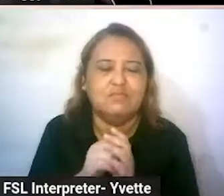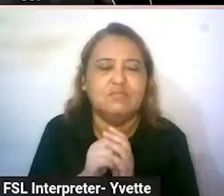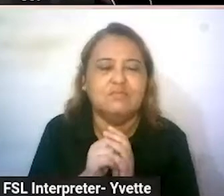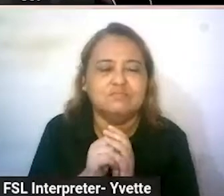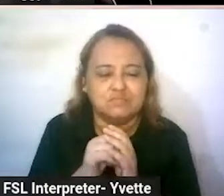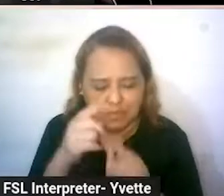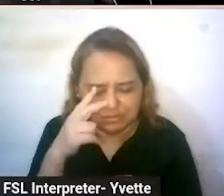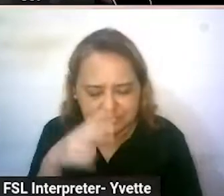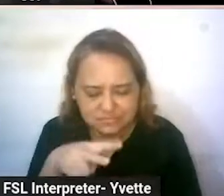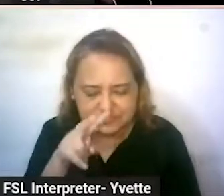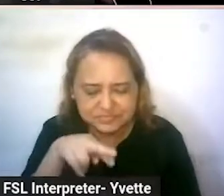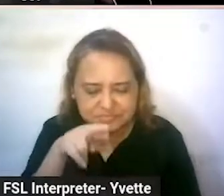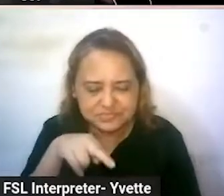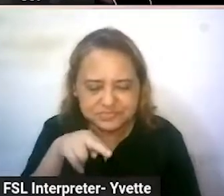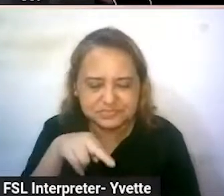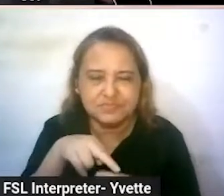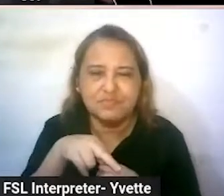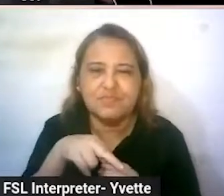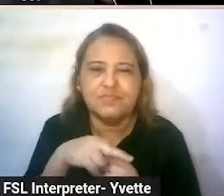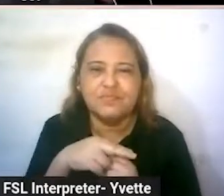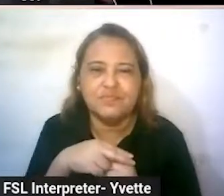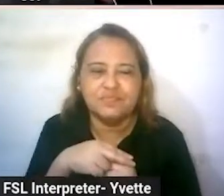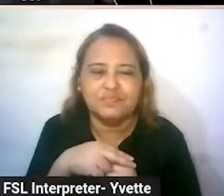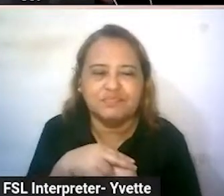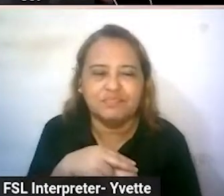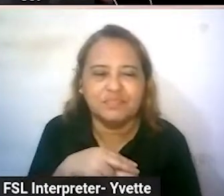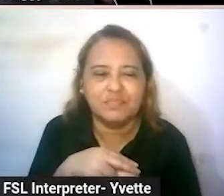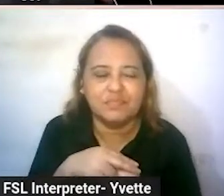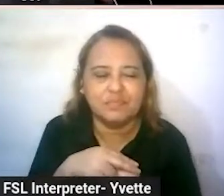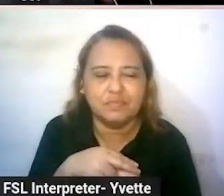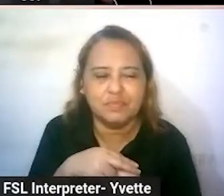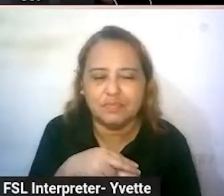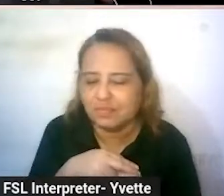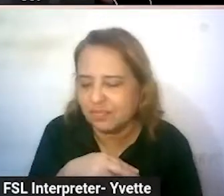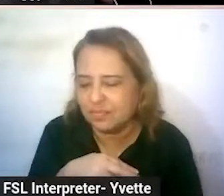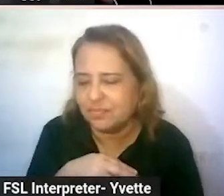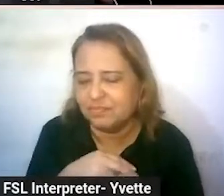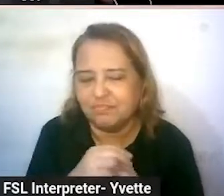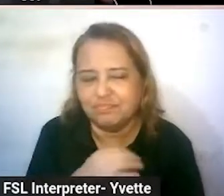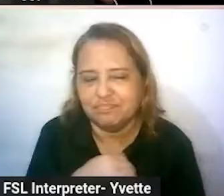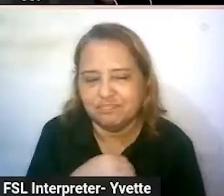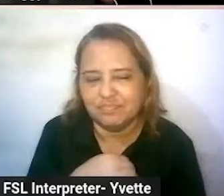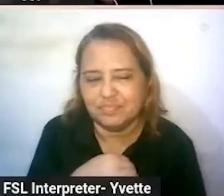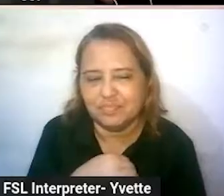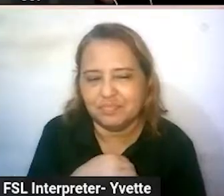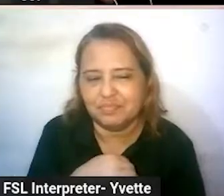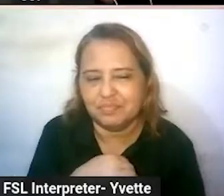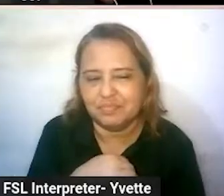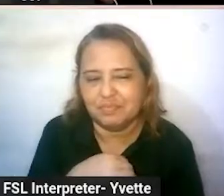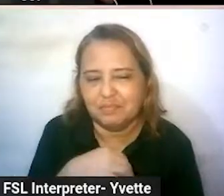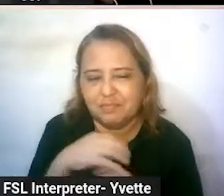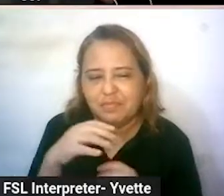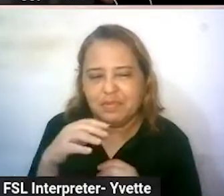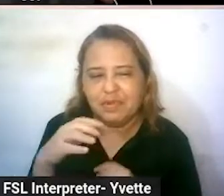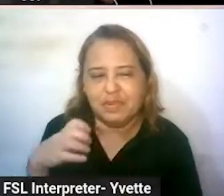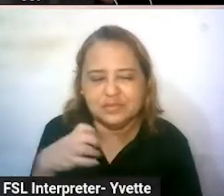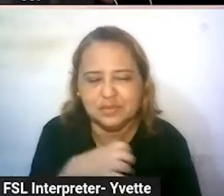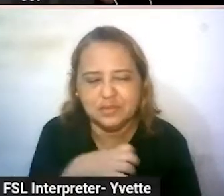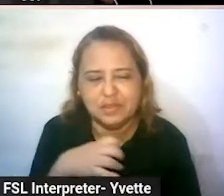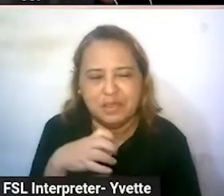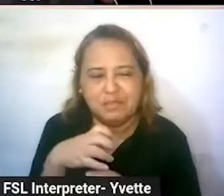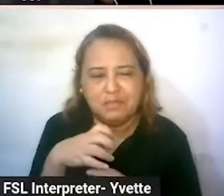nakalagay, work for the disabled. And if you're familiar with our former executive director, si Ma'am Carmen